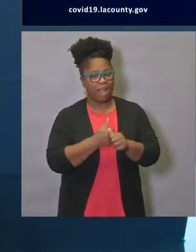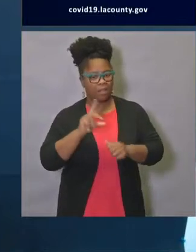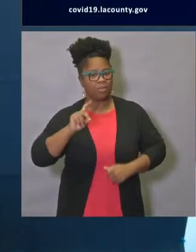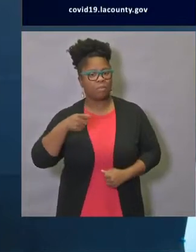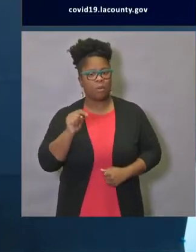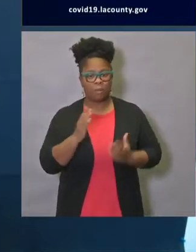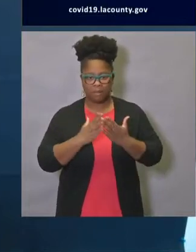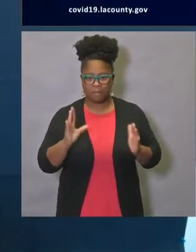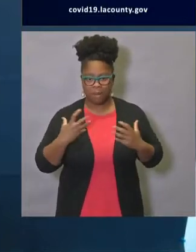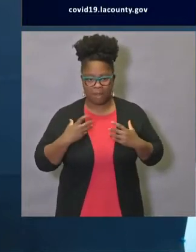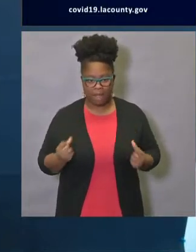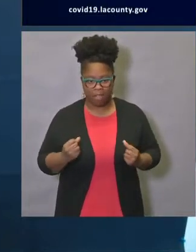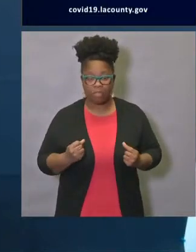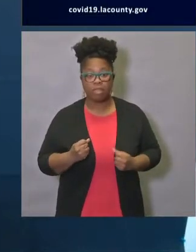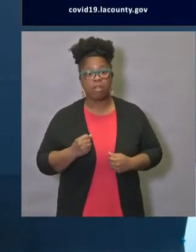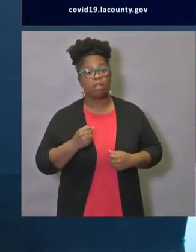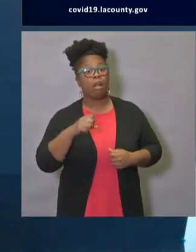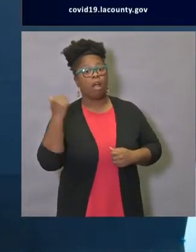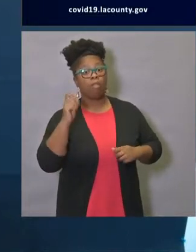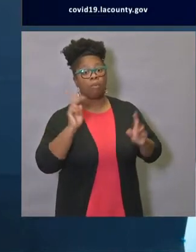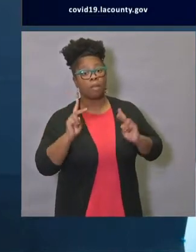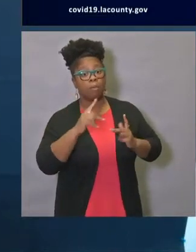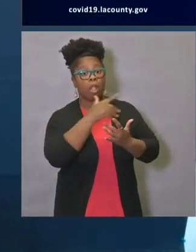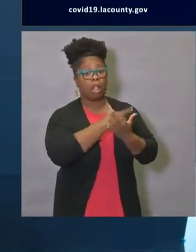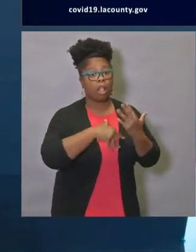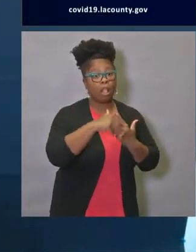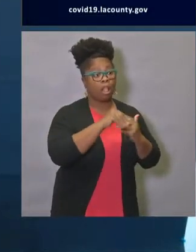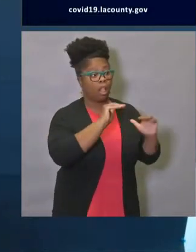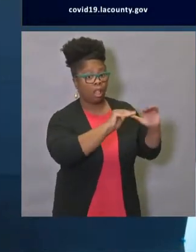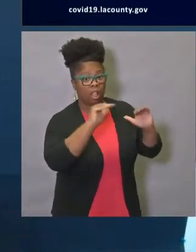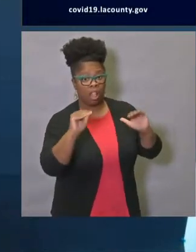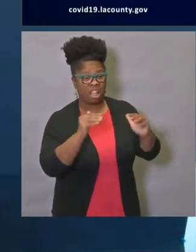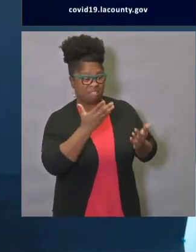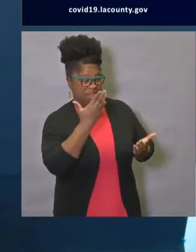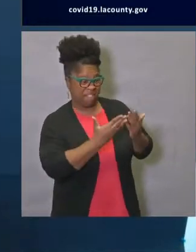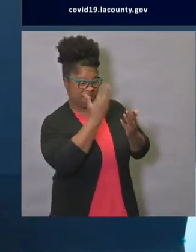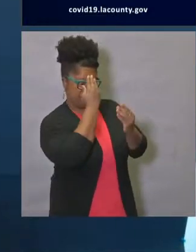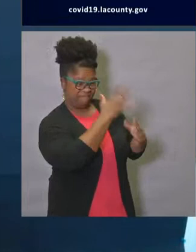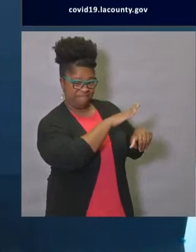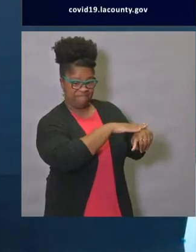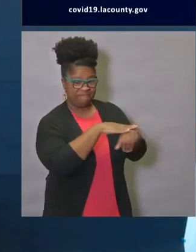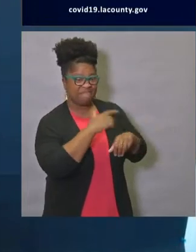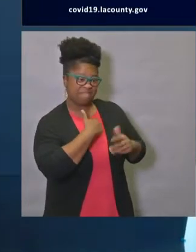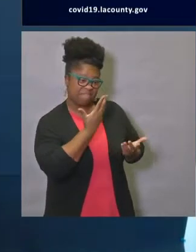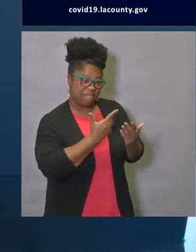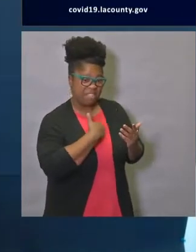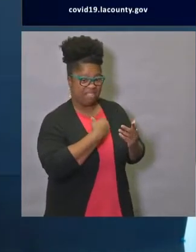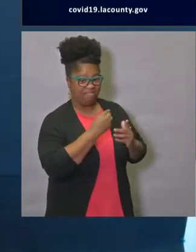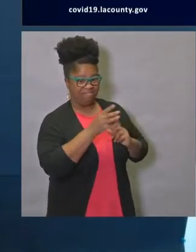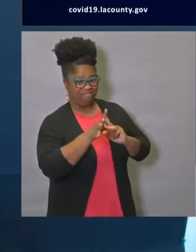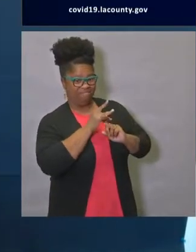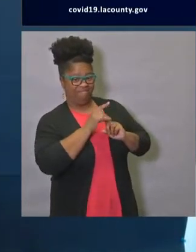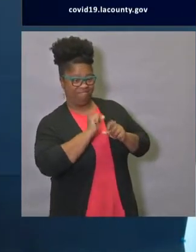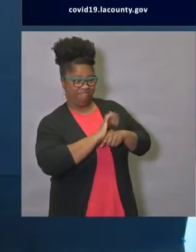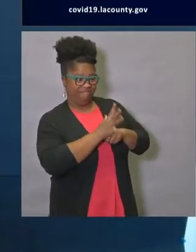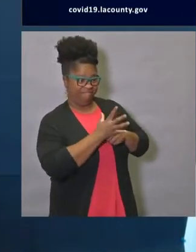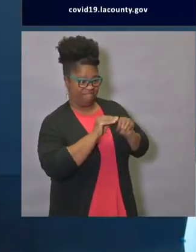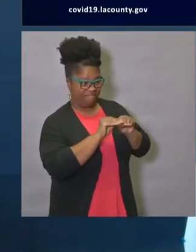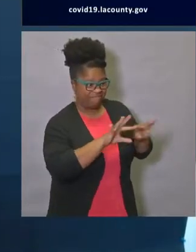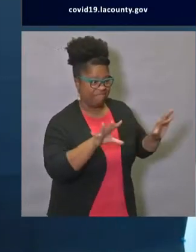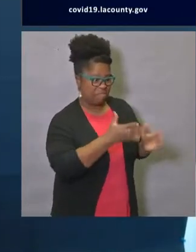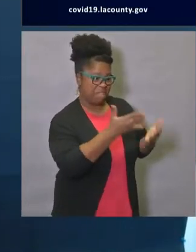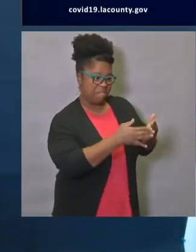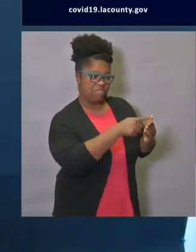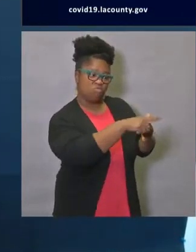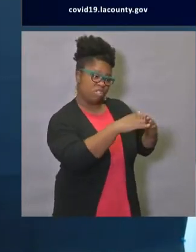your contacts and anyone you might have come into contact with that they might have had an exposure and help them to quarantine themselves and be able